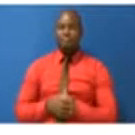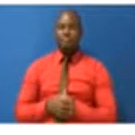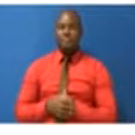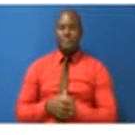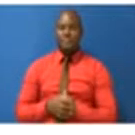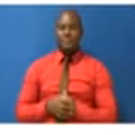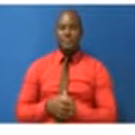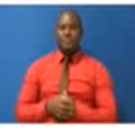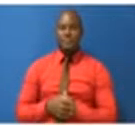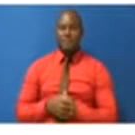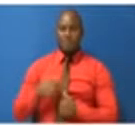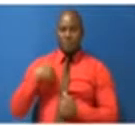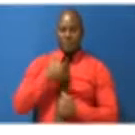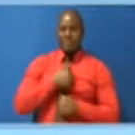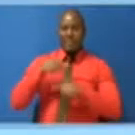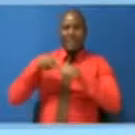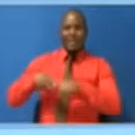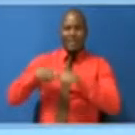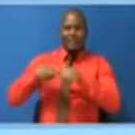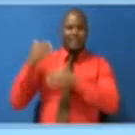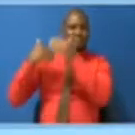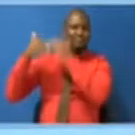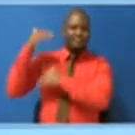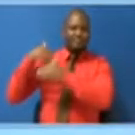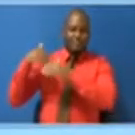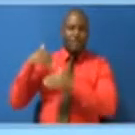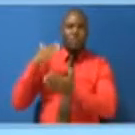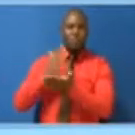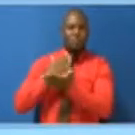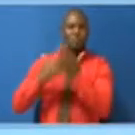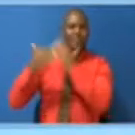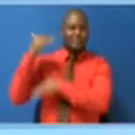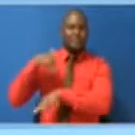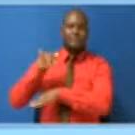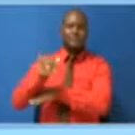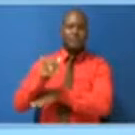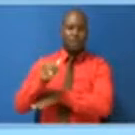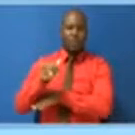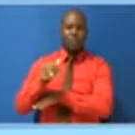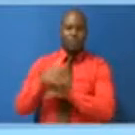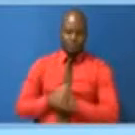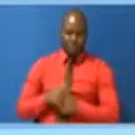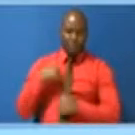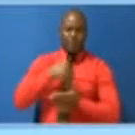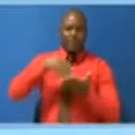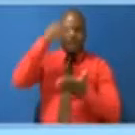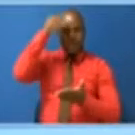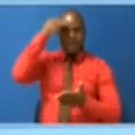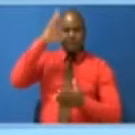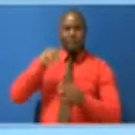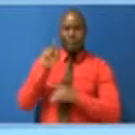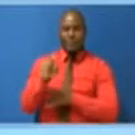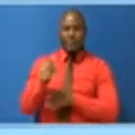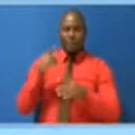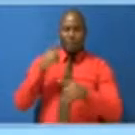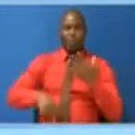i think we should not dwell the history is the history but we should learn